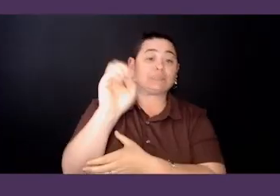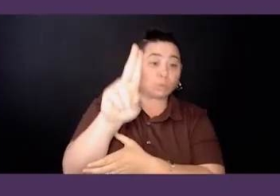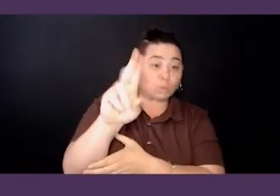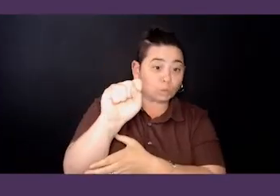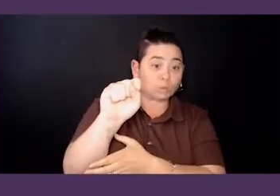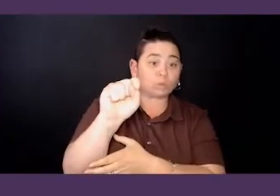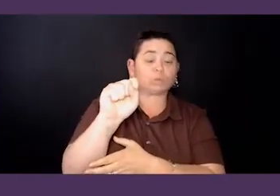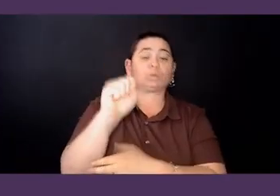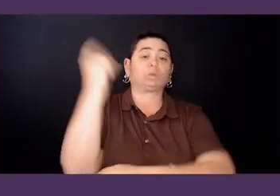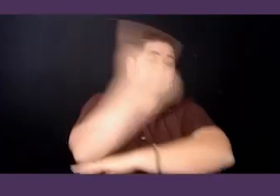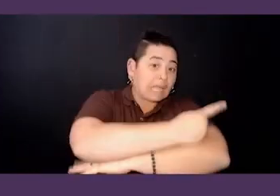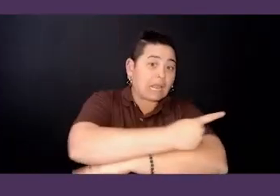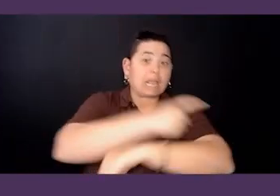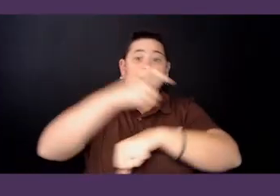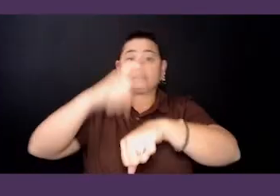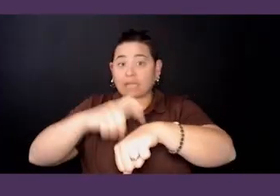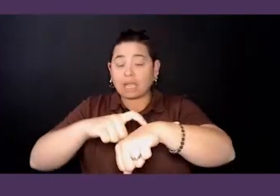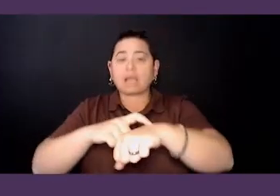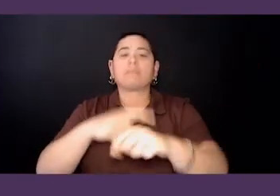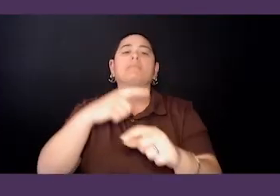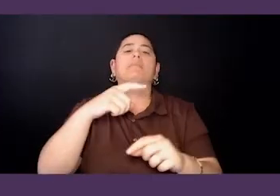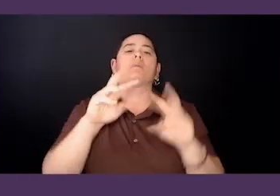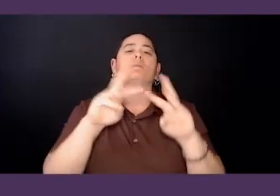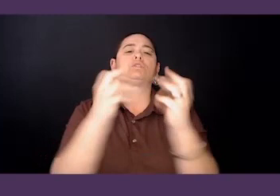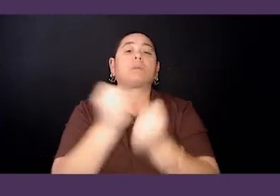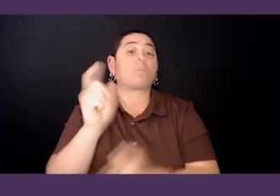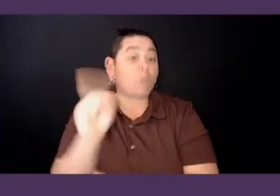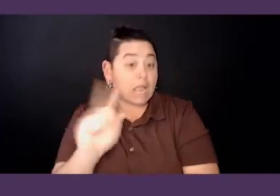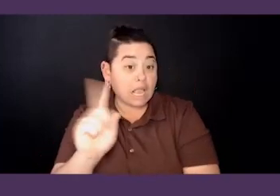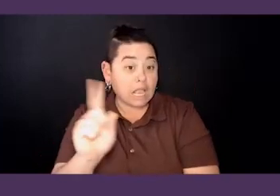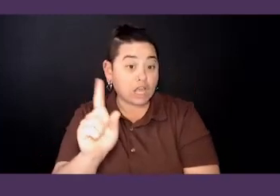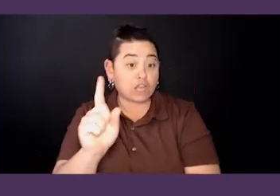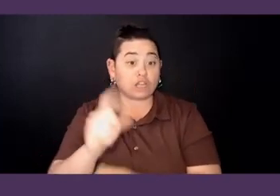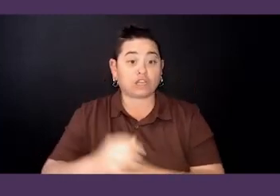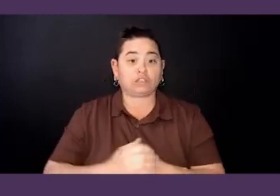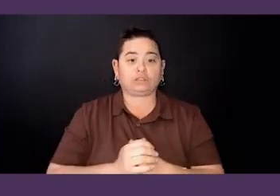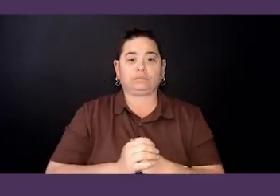location, the presenter's name, and how many CEUs are being offered.